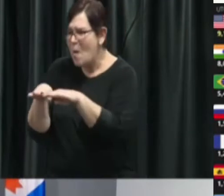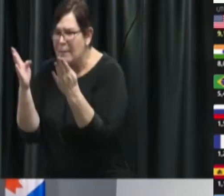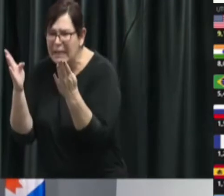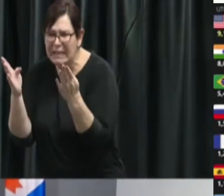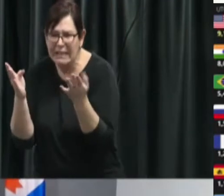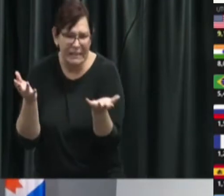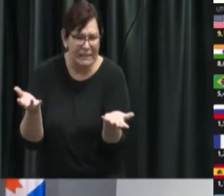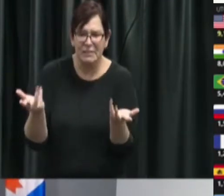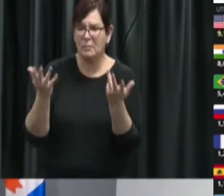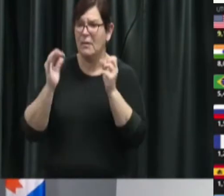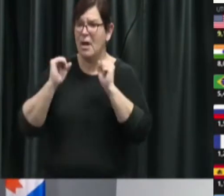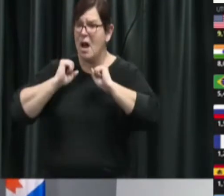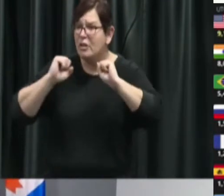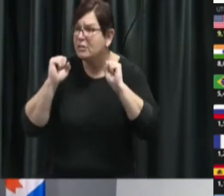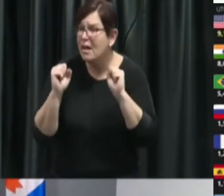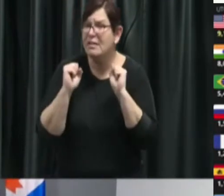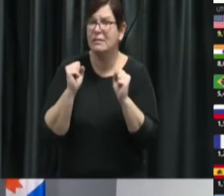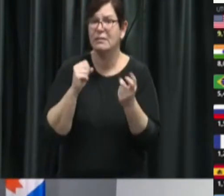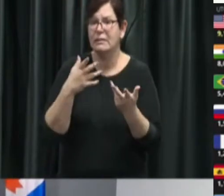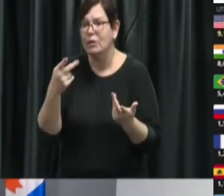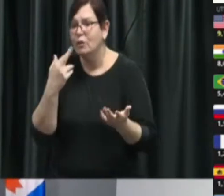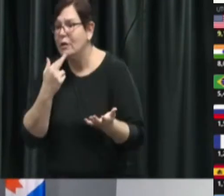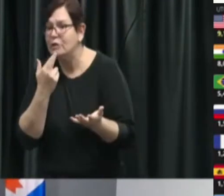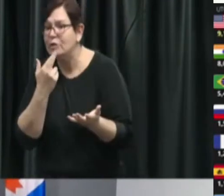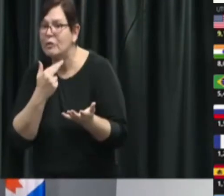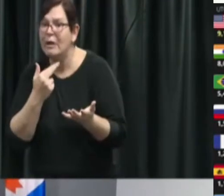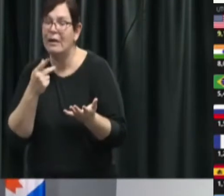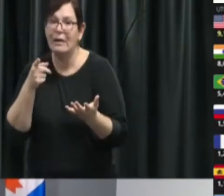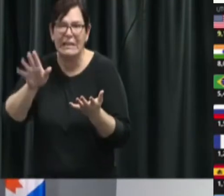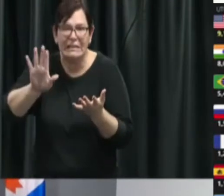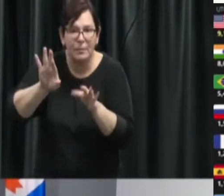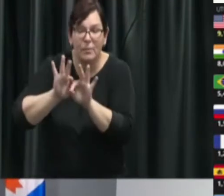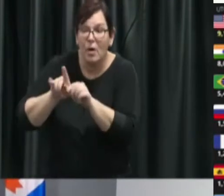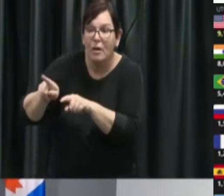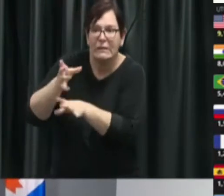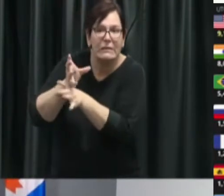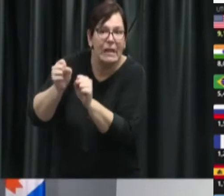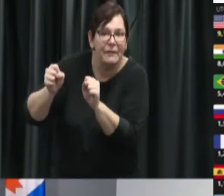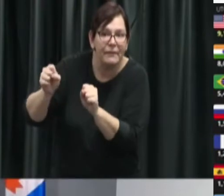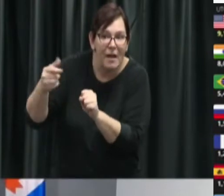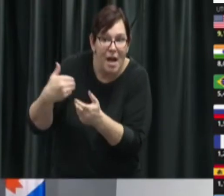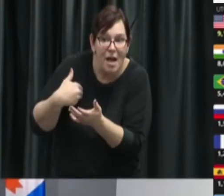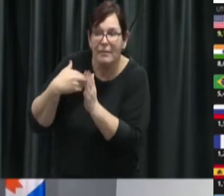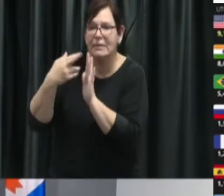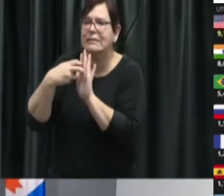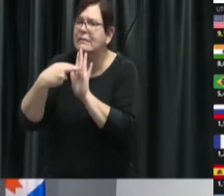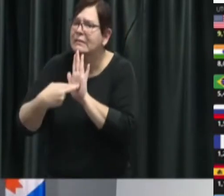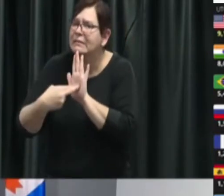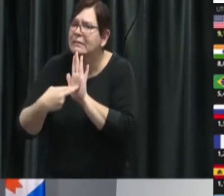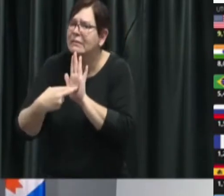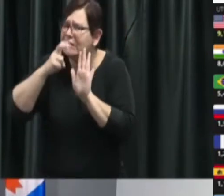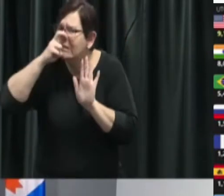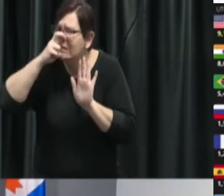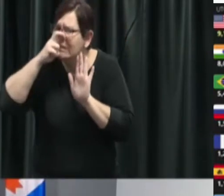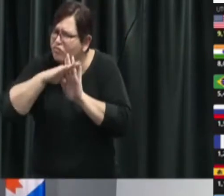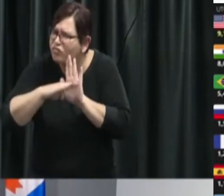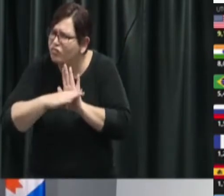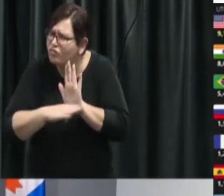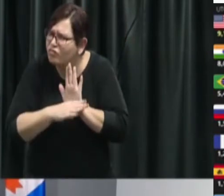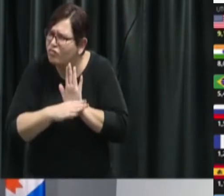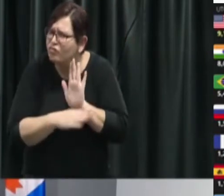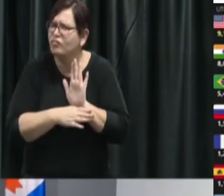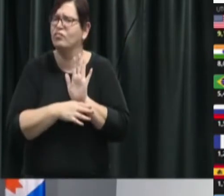including restaurants, but do it safely with the maximum number of rules and regulations in place that promote safety while still making it viable for places